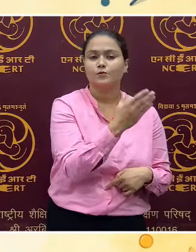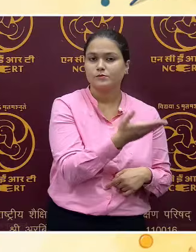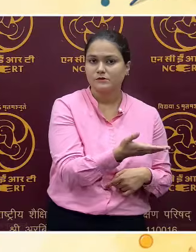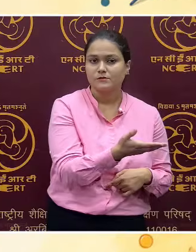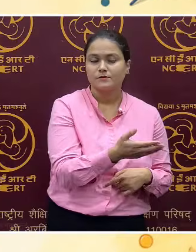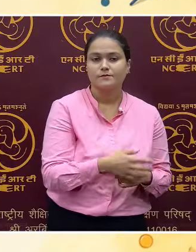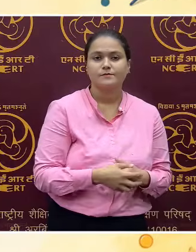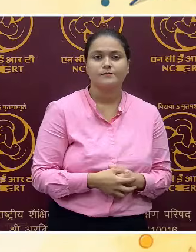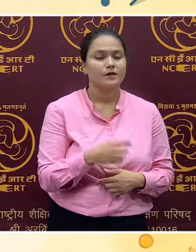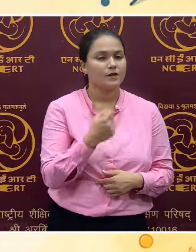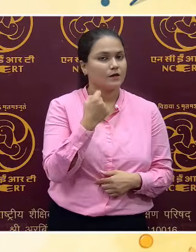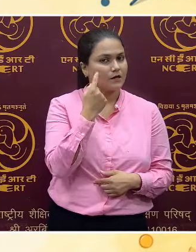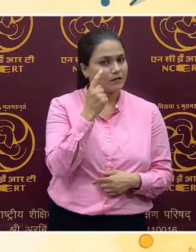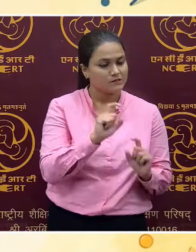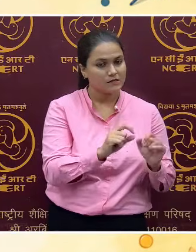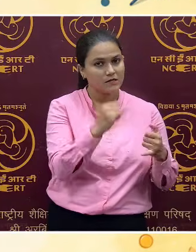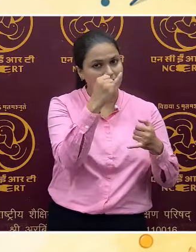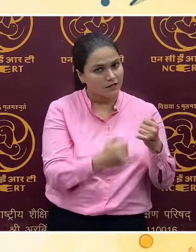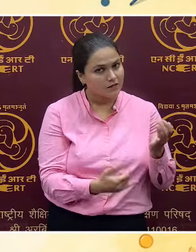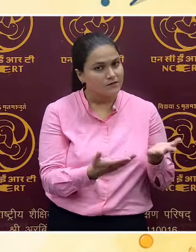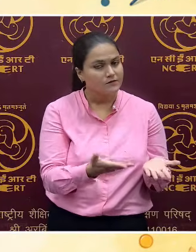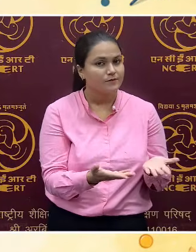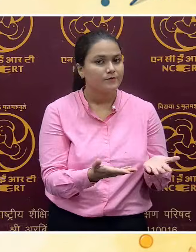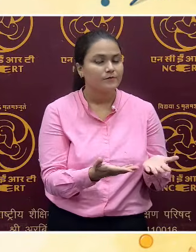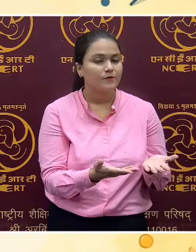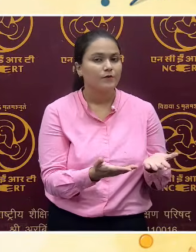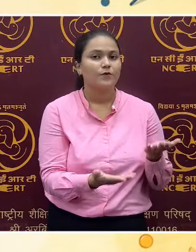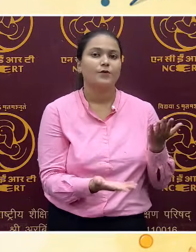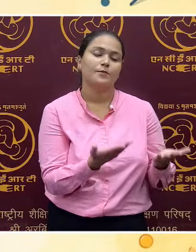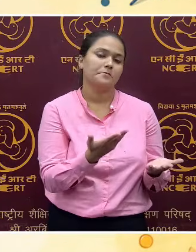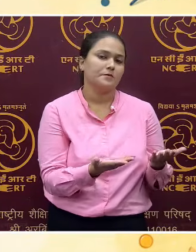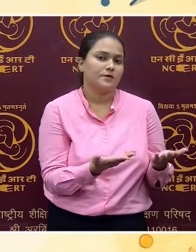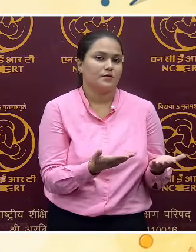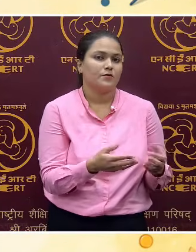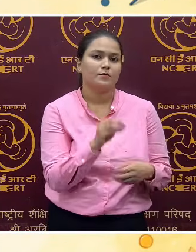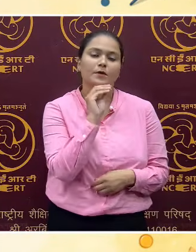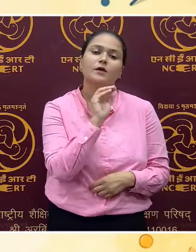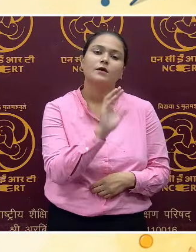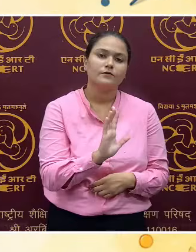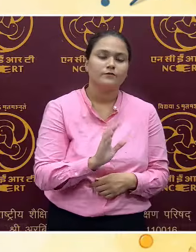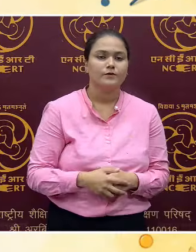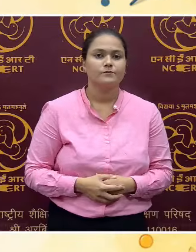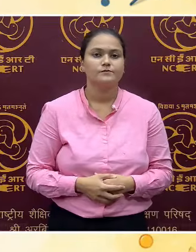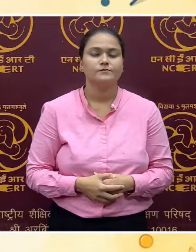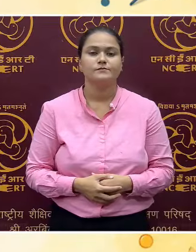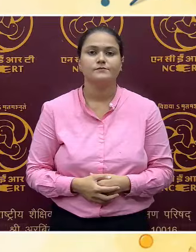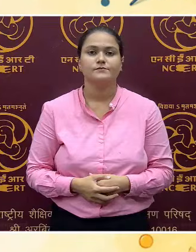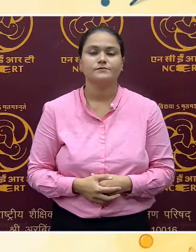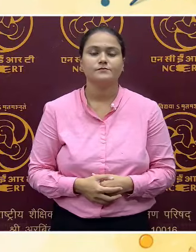either understood at the end of the sentence or may not be told. Like I said,